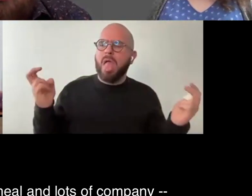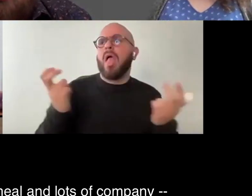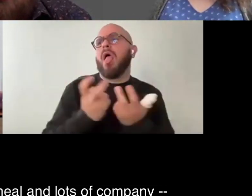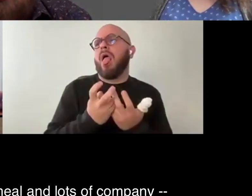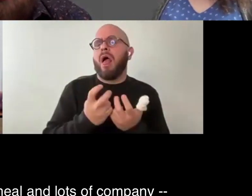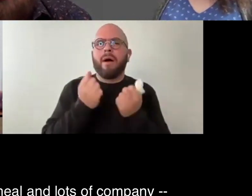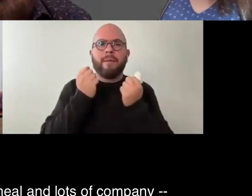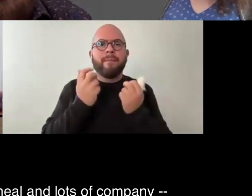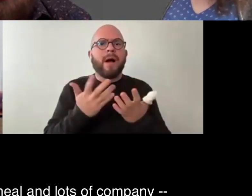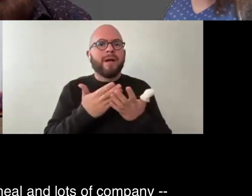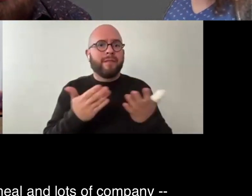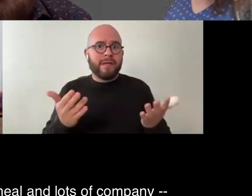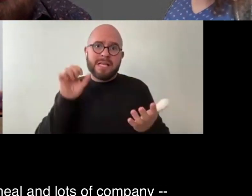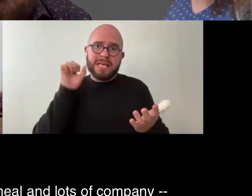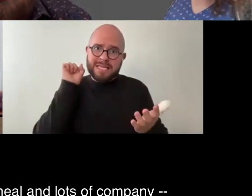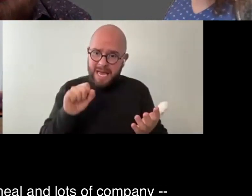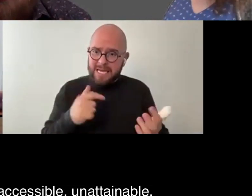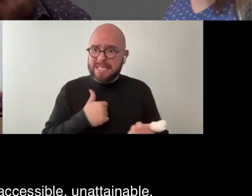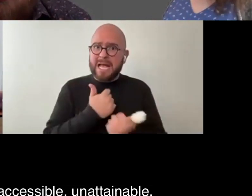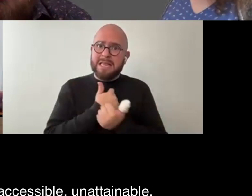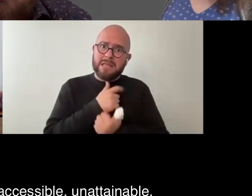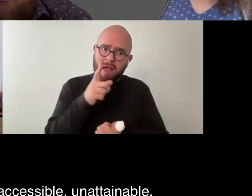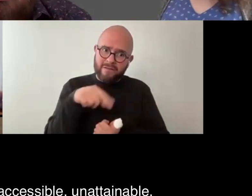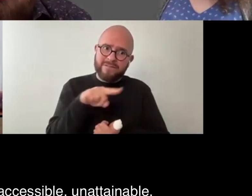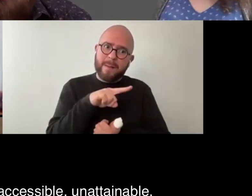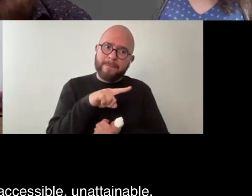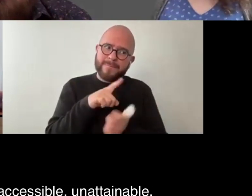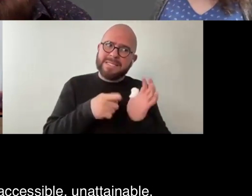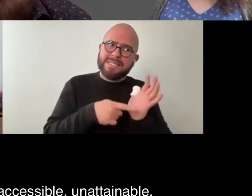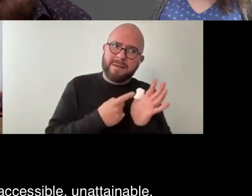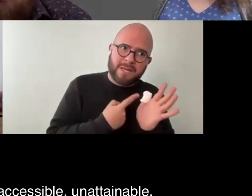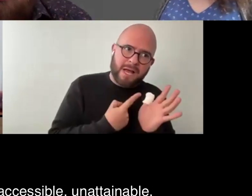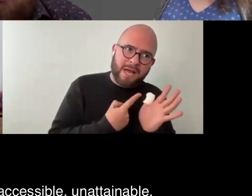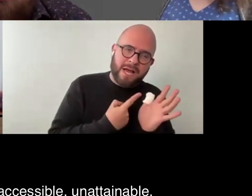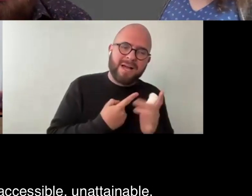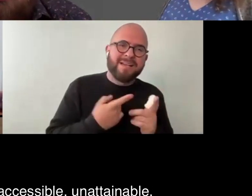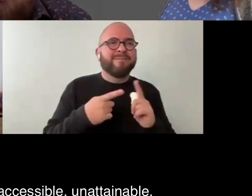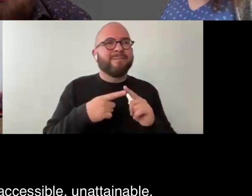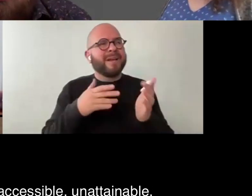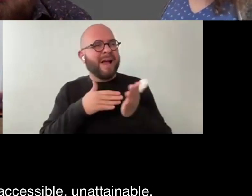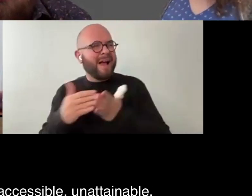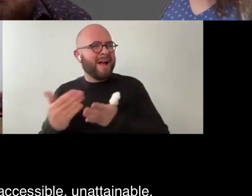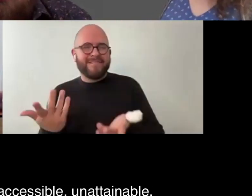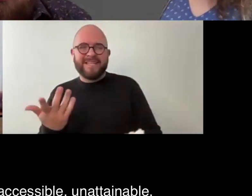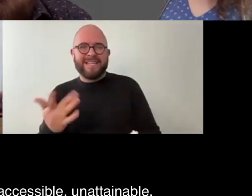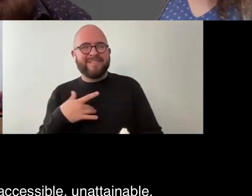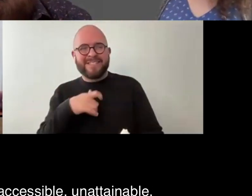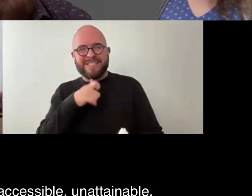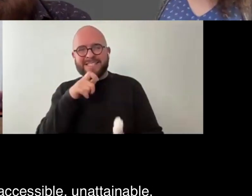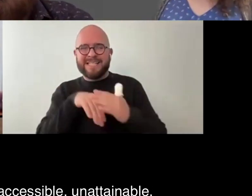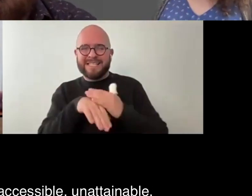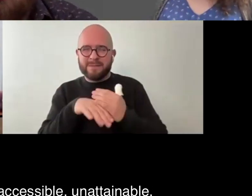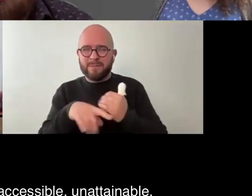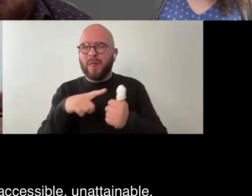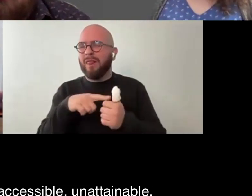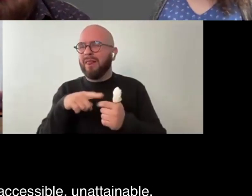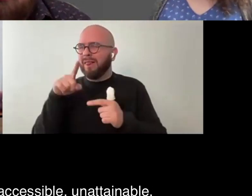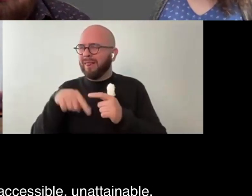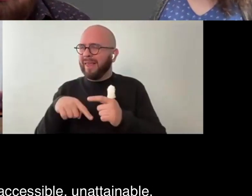I love them sometimes, right, are often really inaccessible, unattainable, and kind of